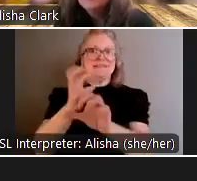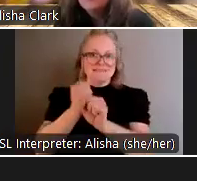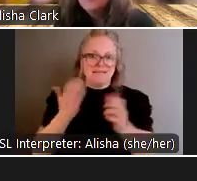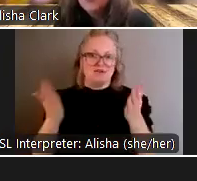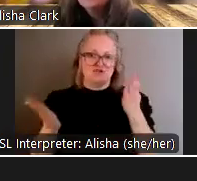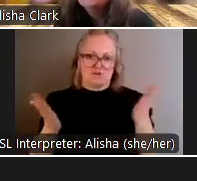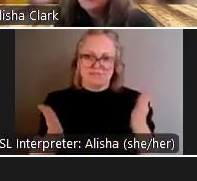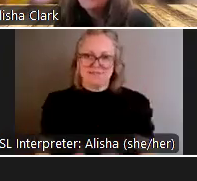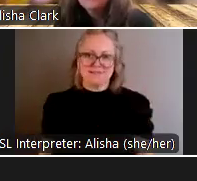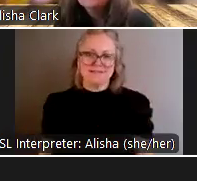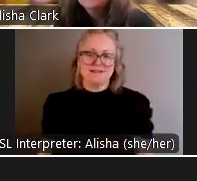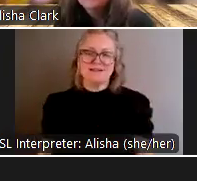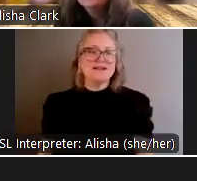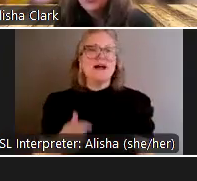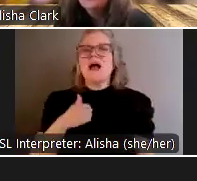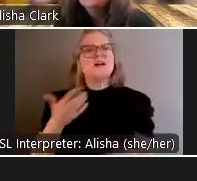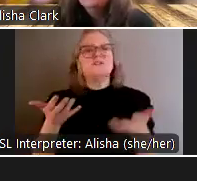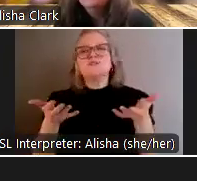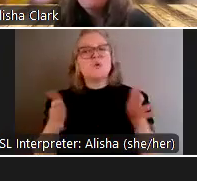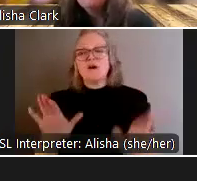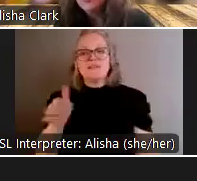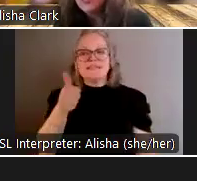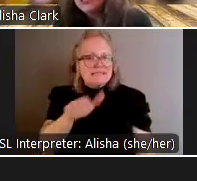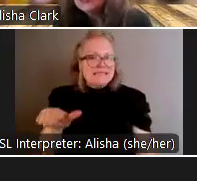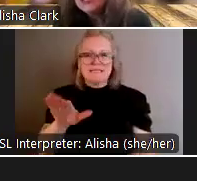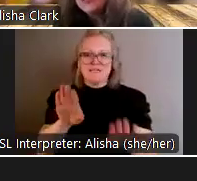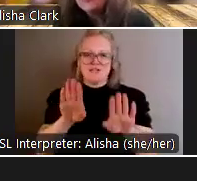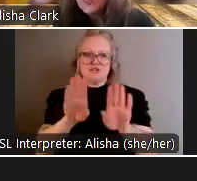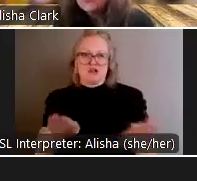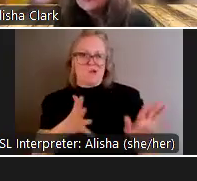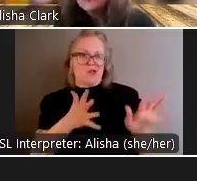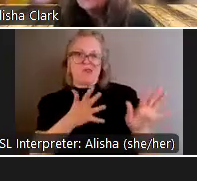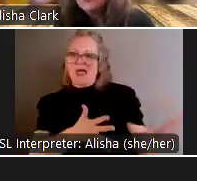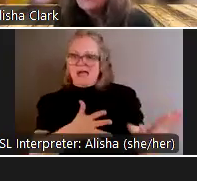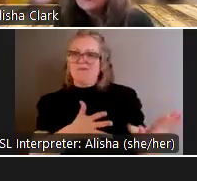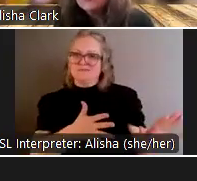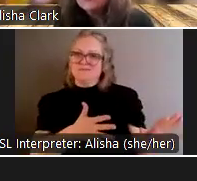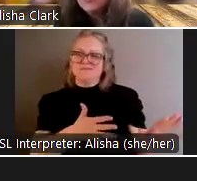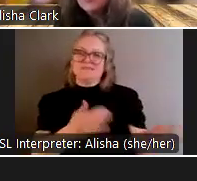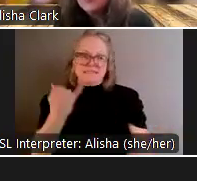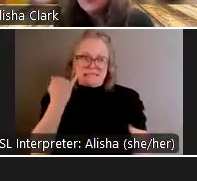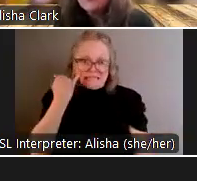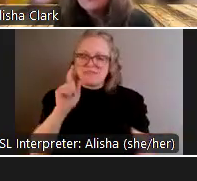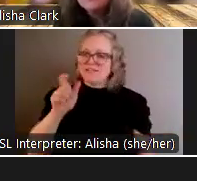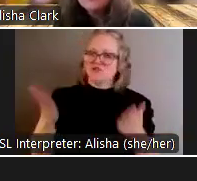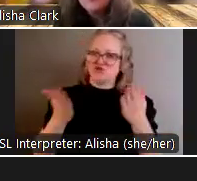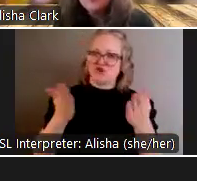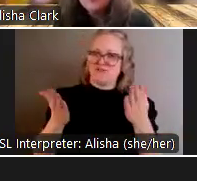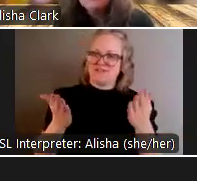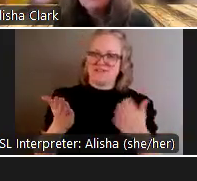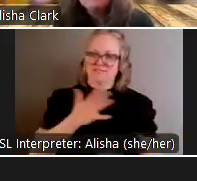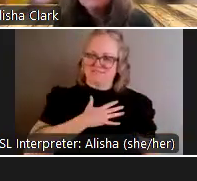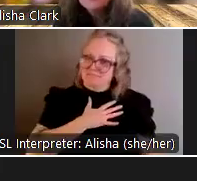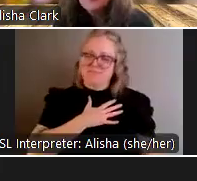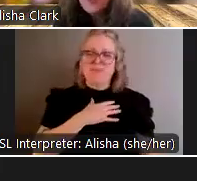You know, I do not want any child left behind that is in need of services. And I think this is a